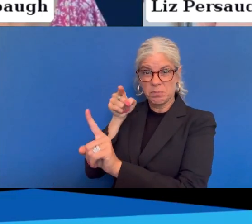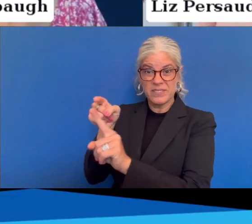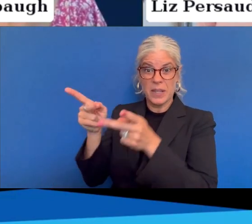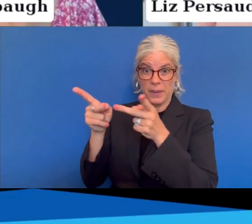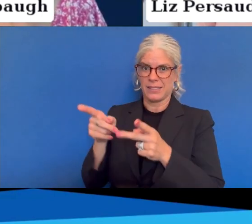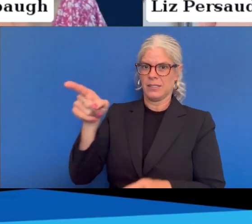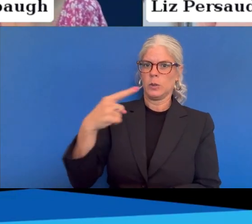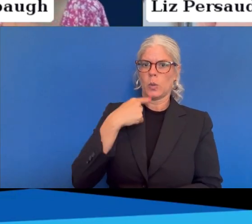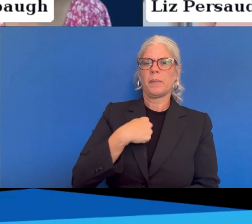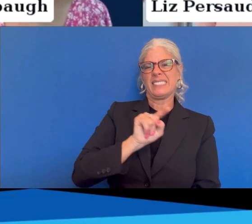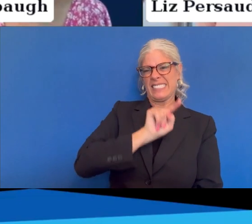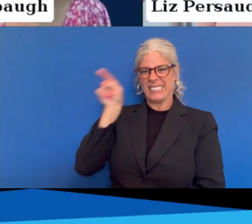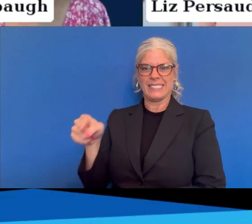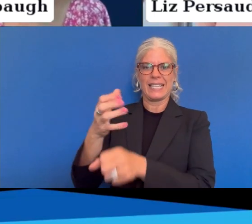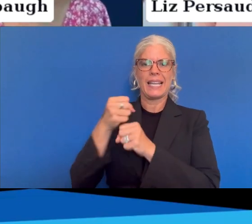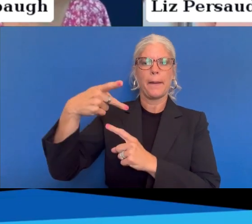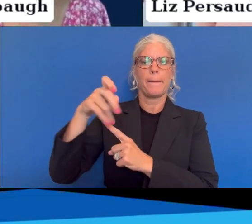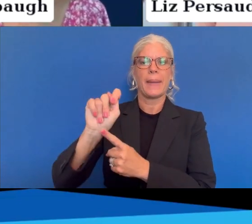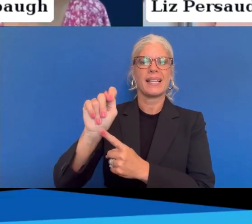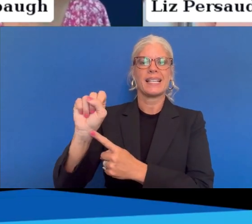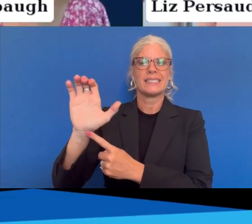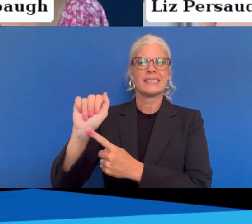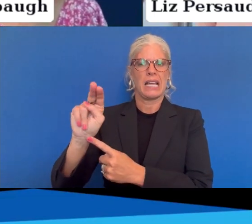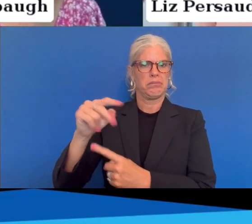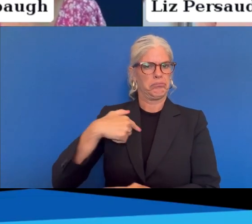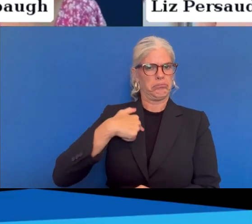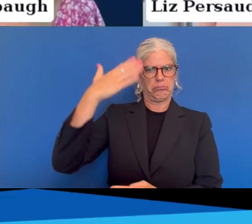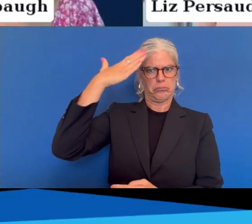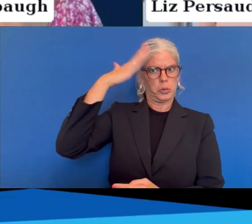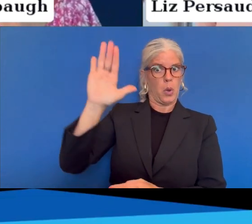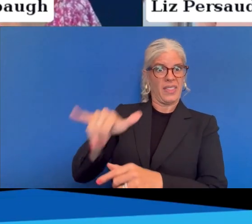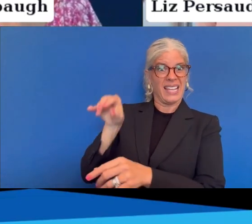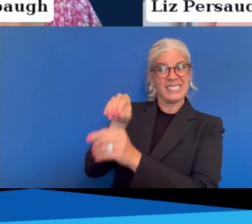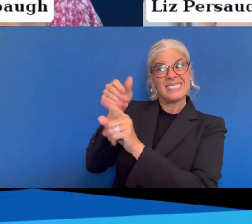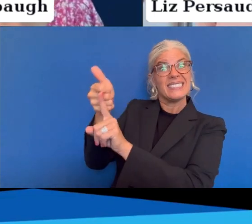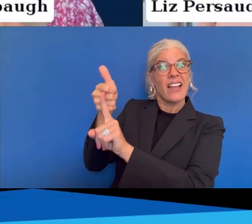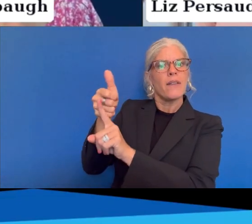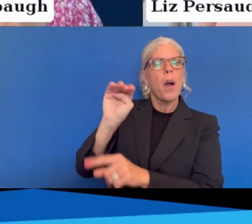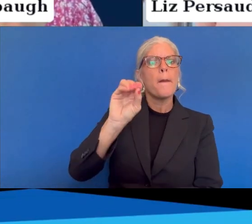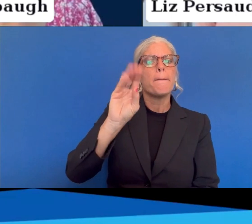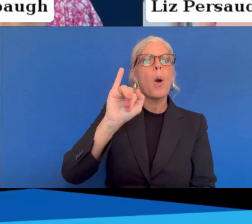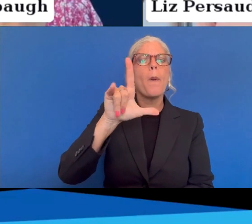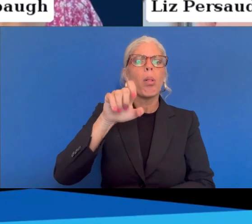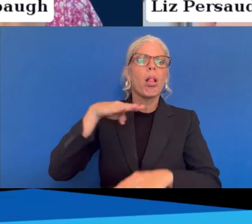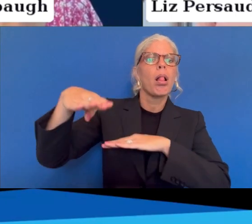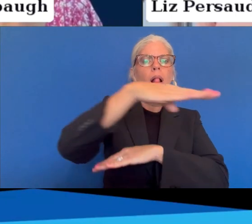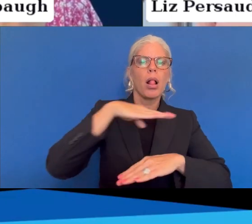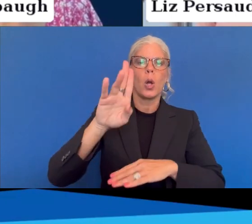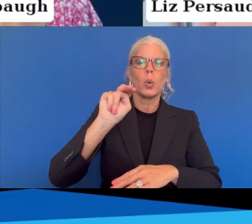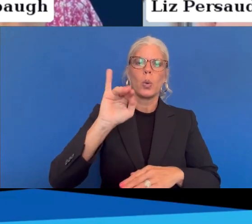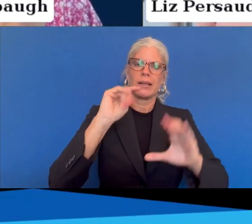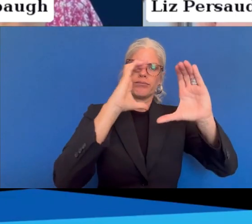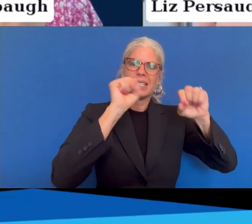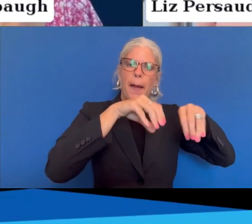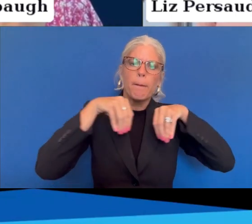PET scan, and I didn't know, was in a mobile unit. And it was accessible-ish, but